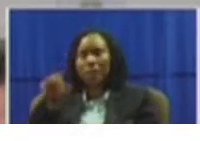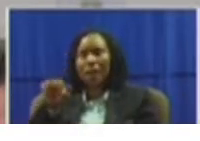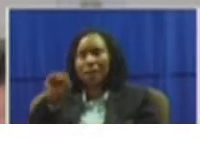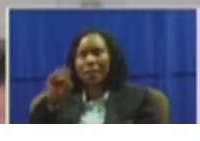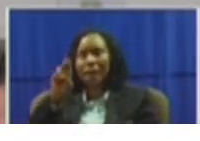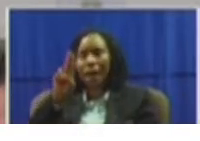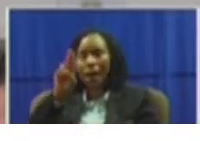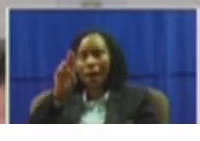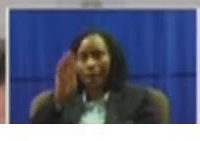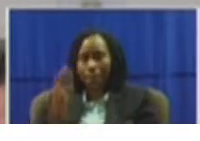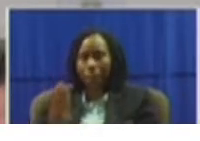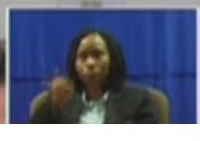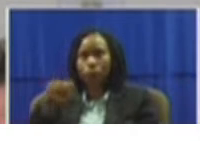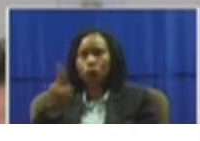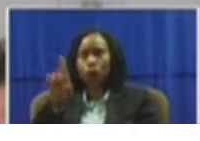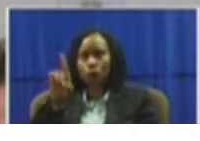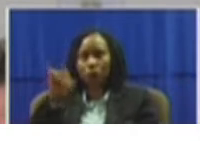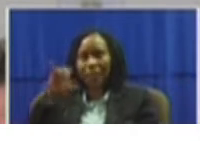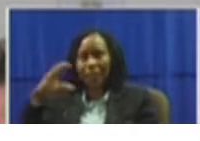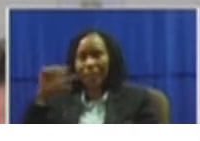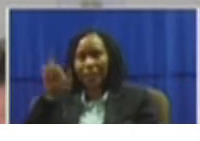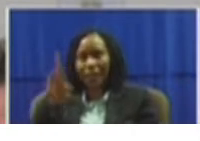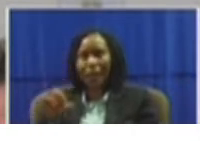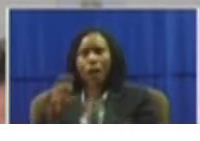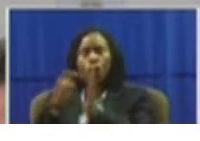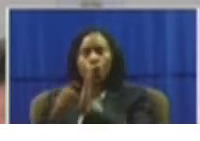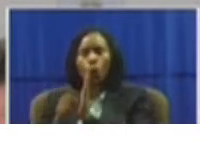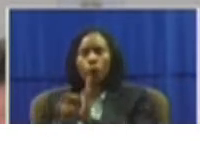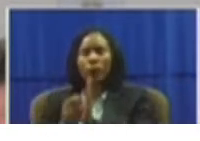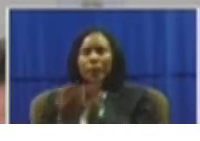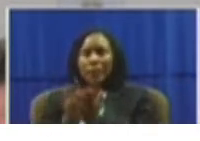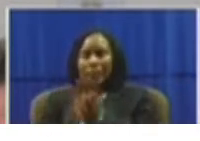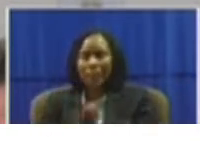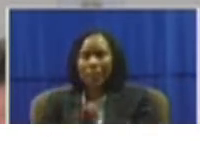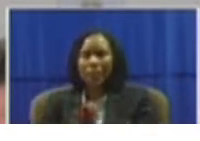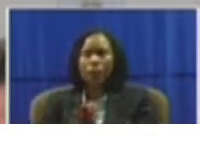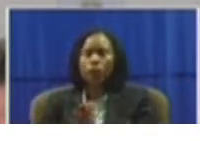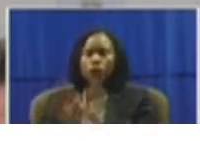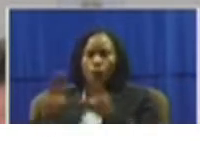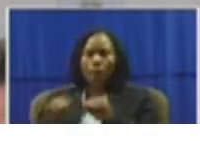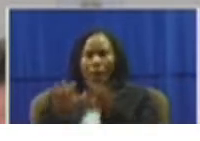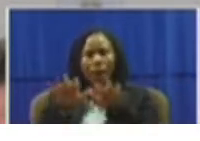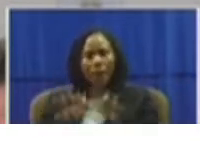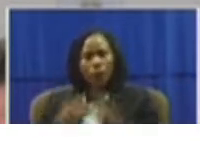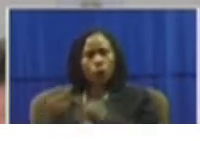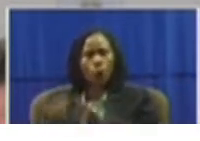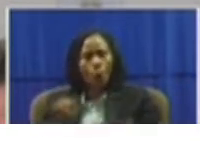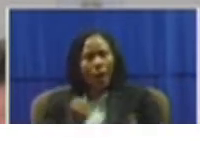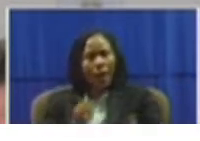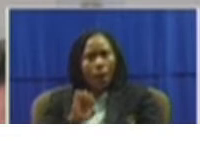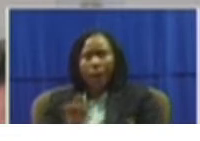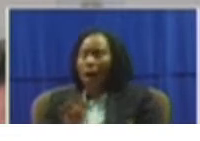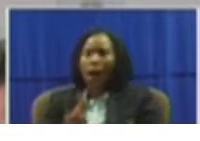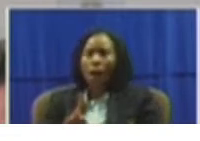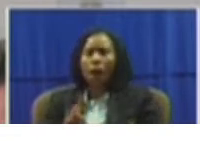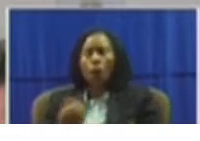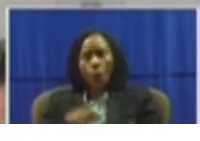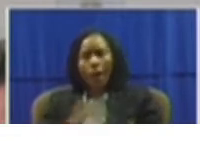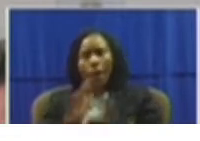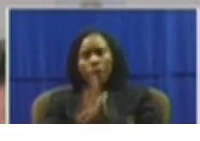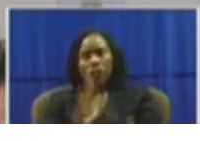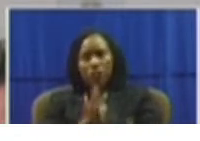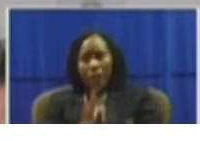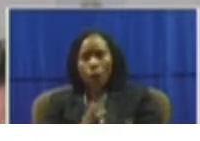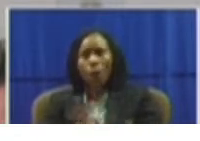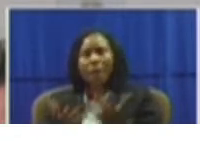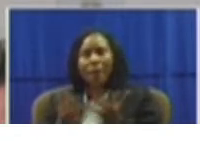rule is often abused to stop Parliament from doing its very necessary oversight work. So we appreciate there may be